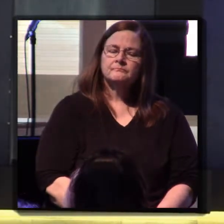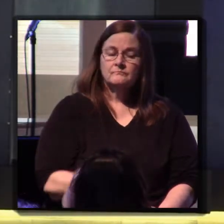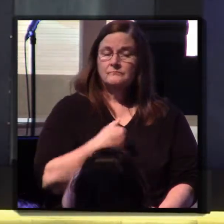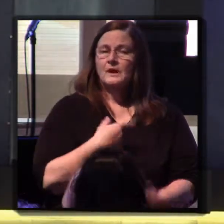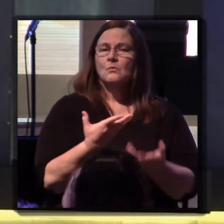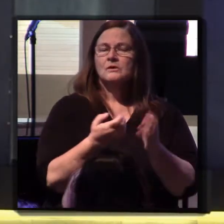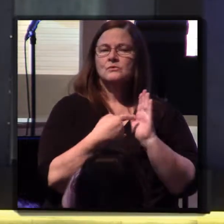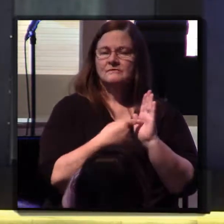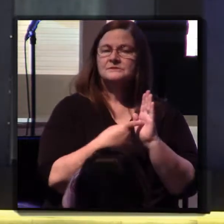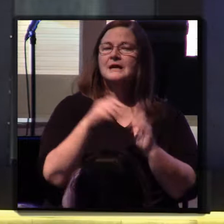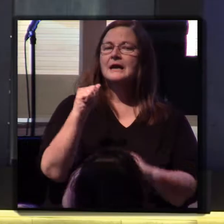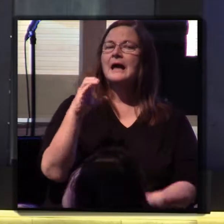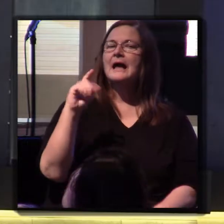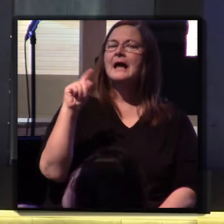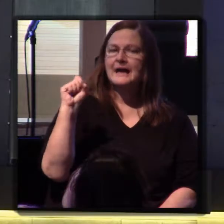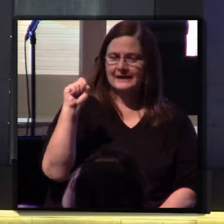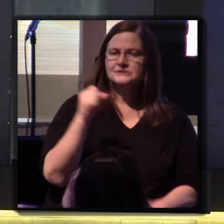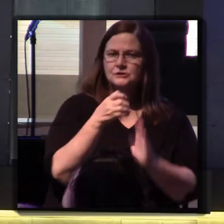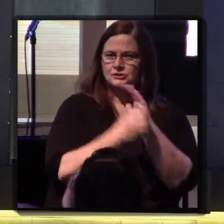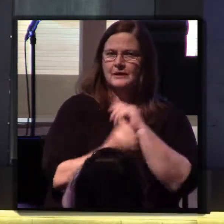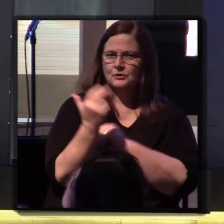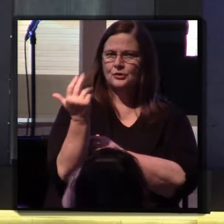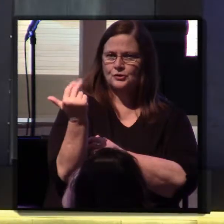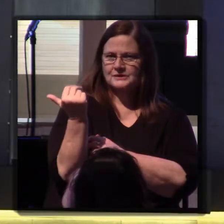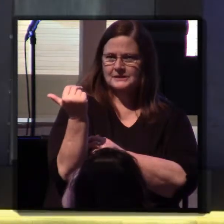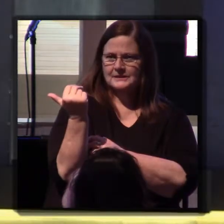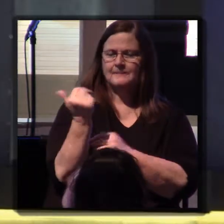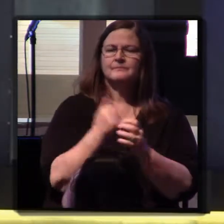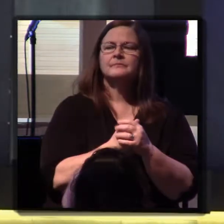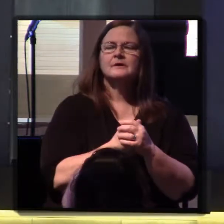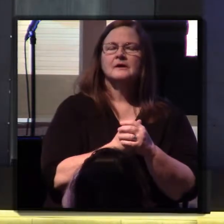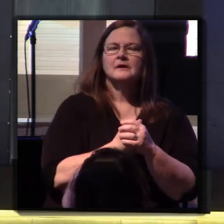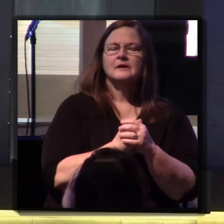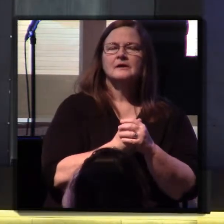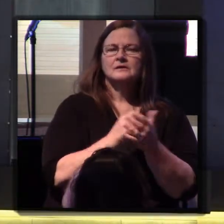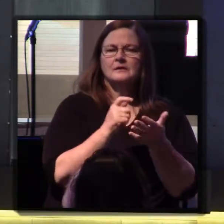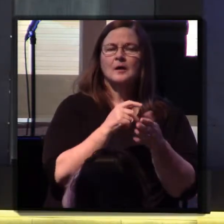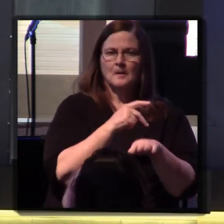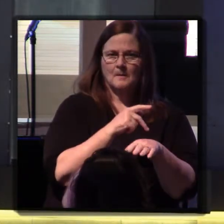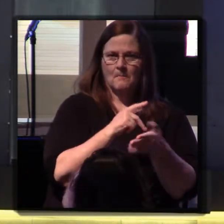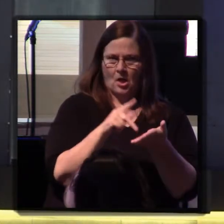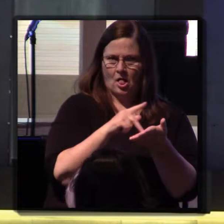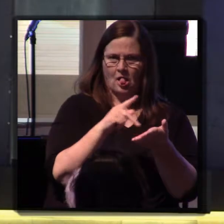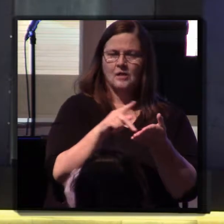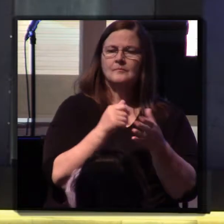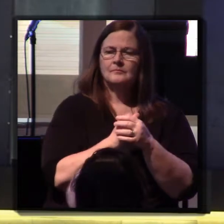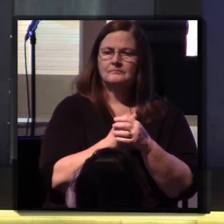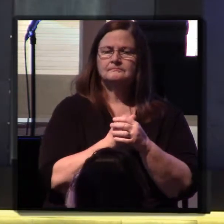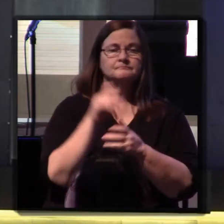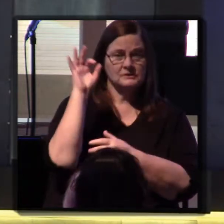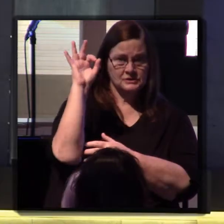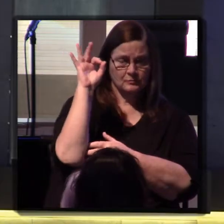news. I'm not going to take the time to go there, but I just want to reference this. Acts chapter 13. This is the Apostle